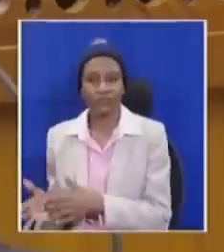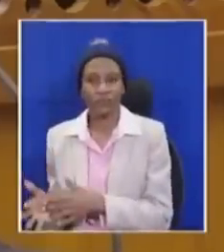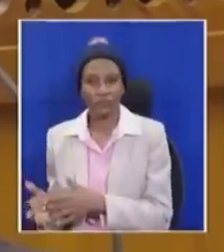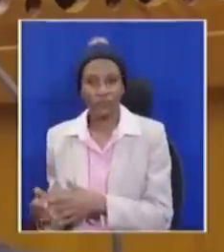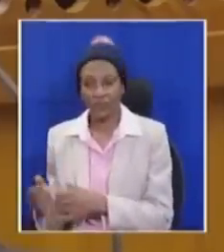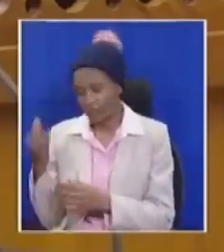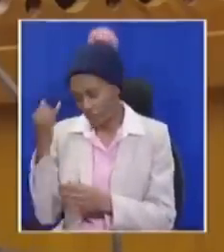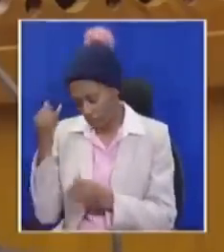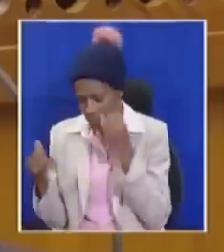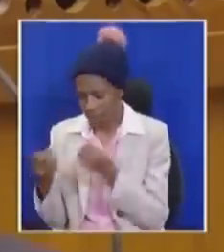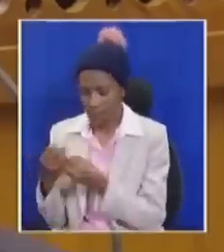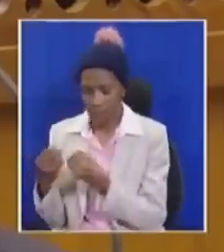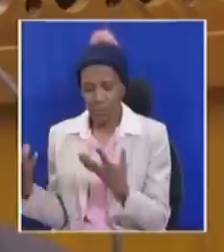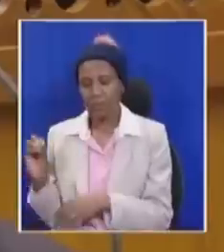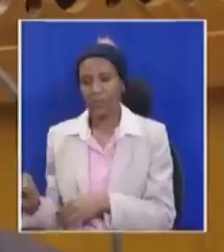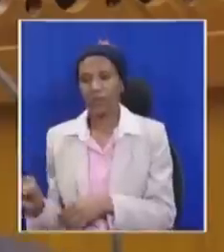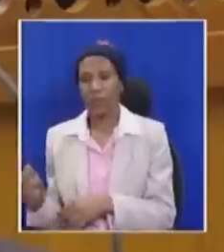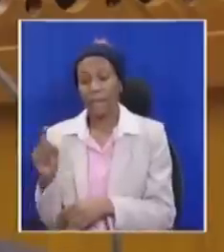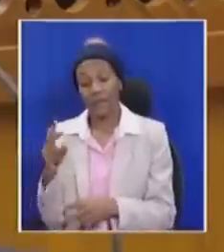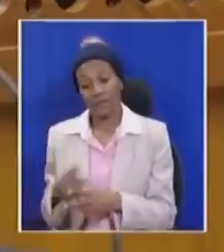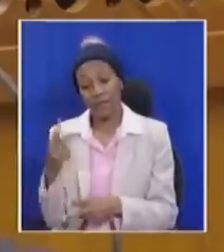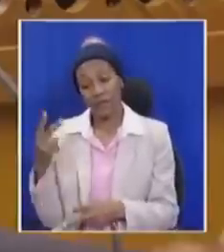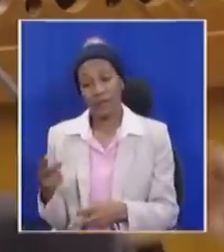were presented, but the bottom line was that